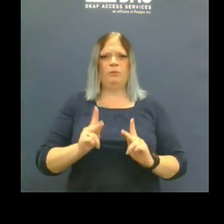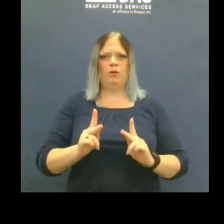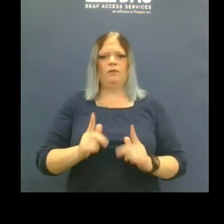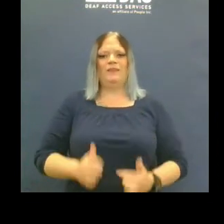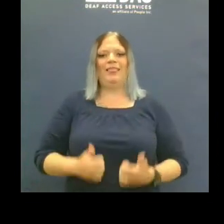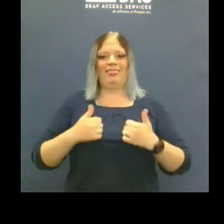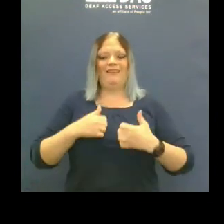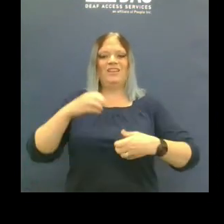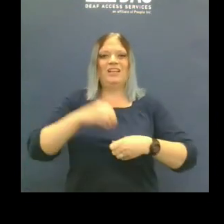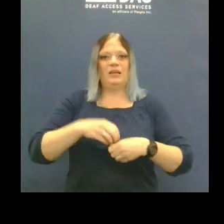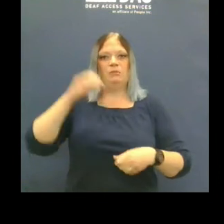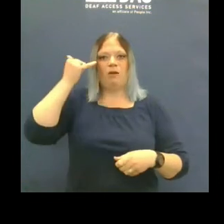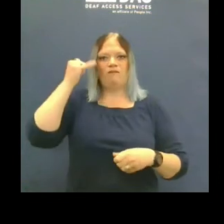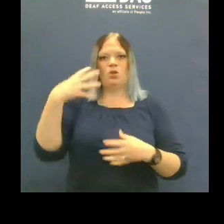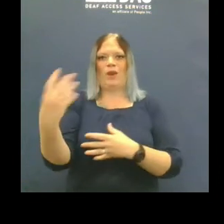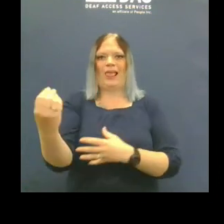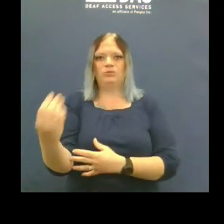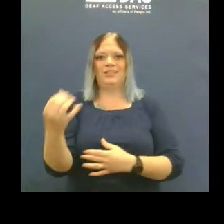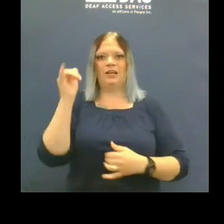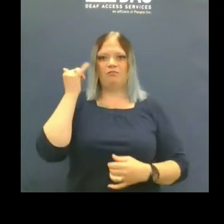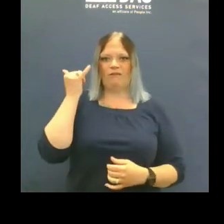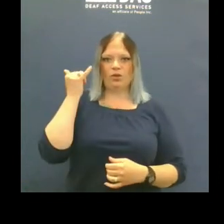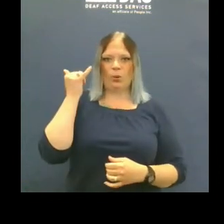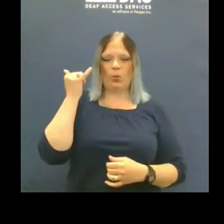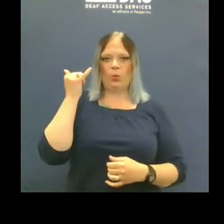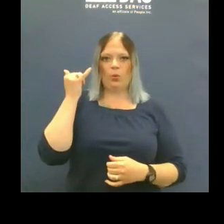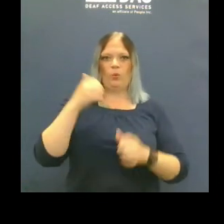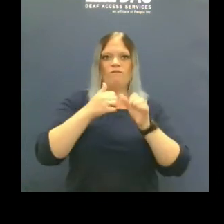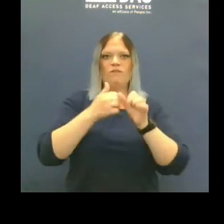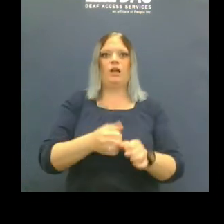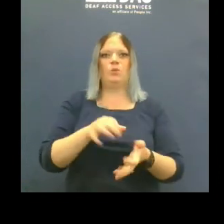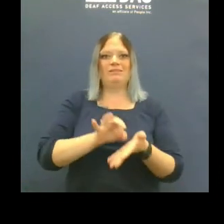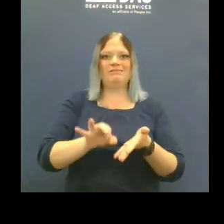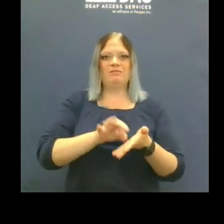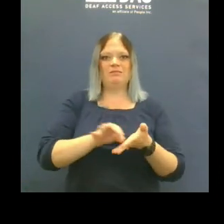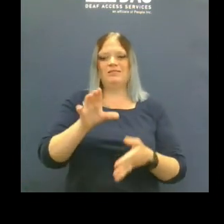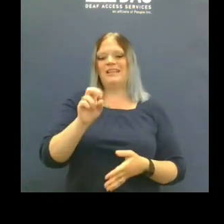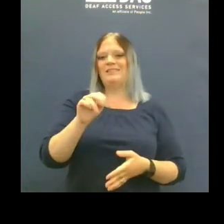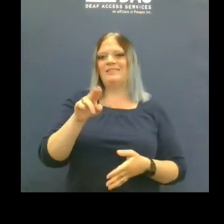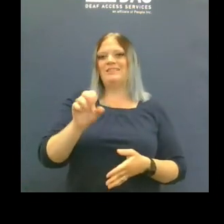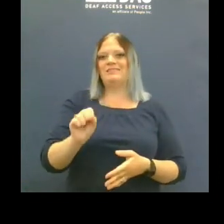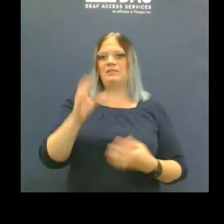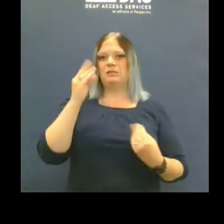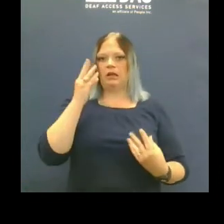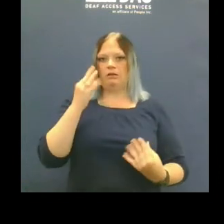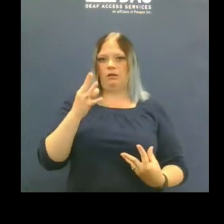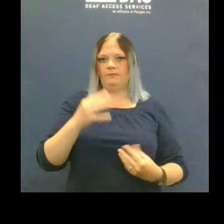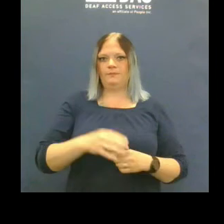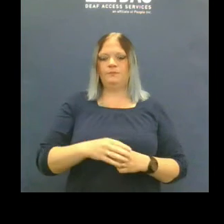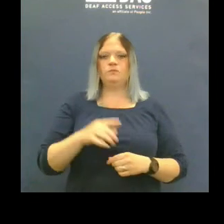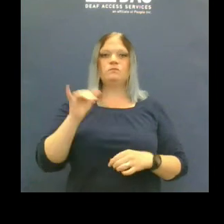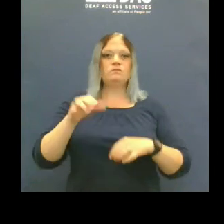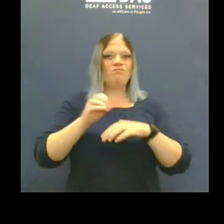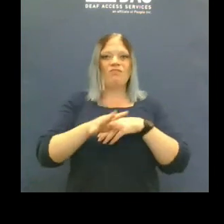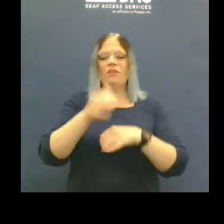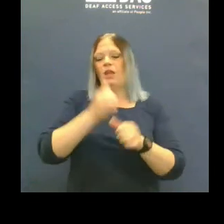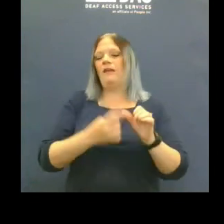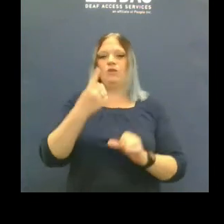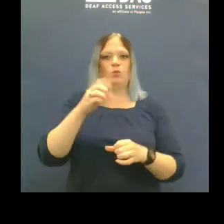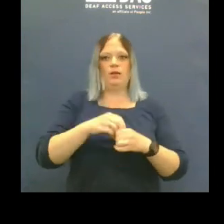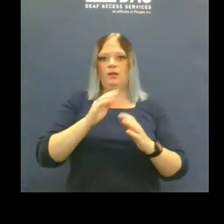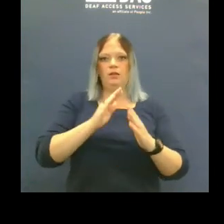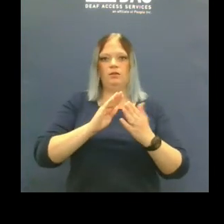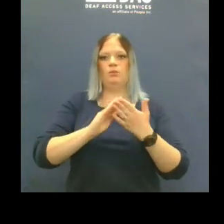live in Buffalo and outside of Buffalo according to our census data. So again, this is affecting everybody in